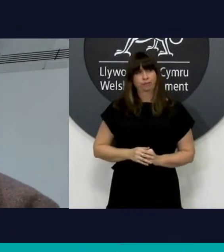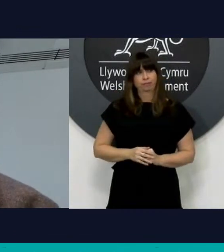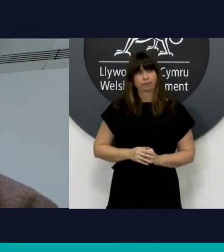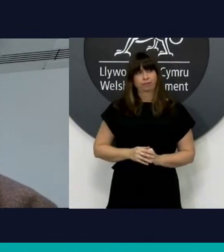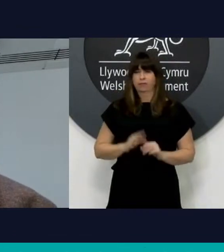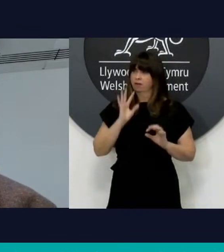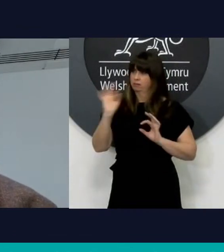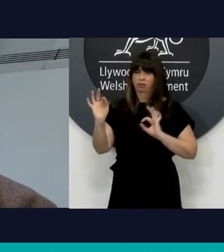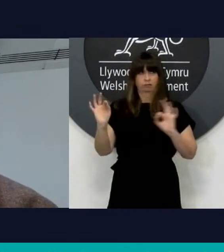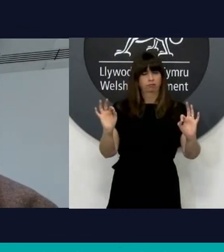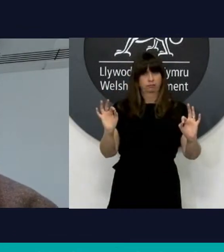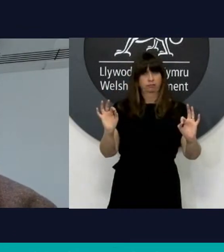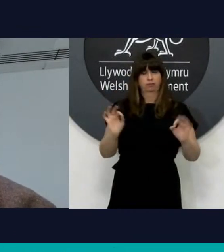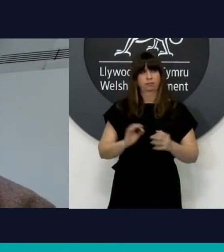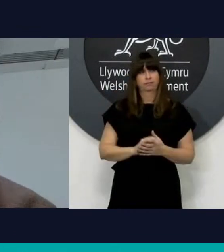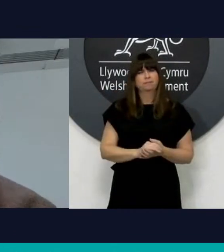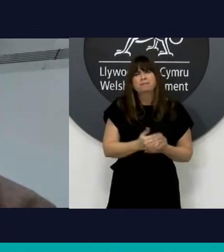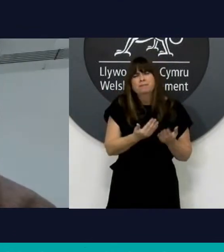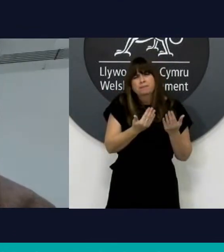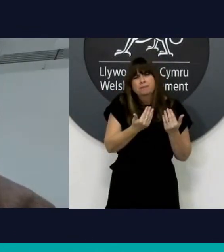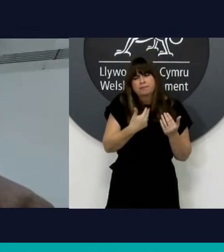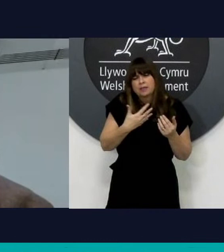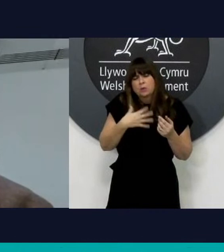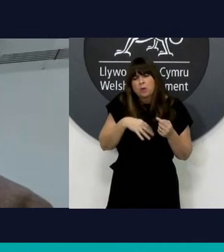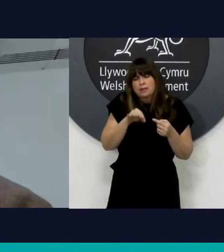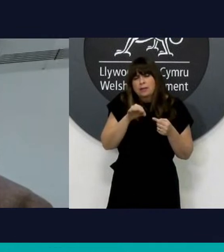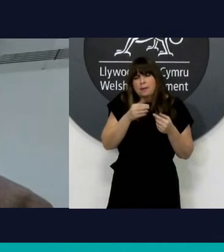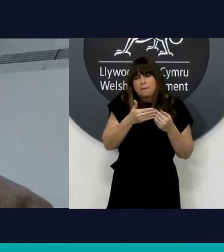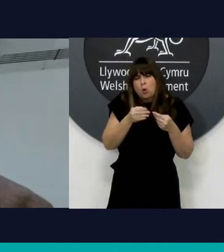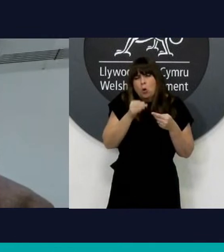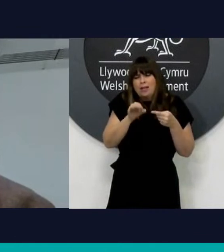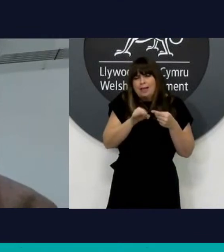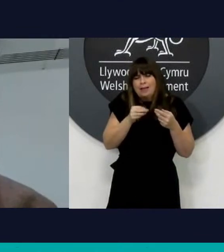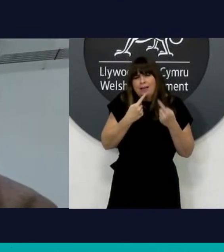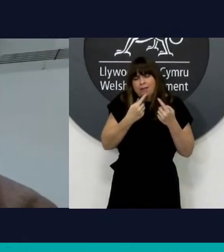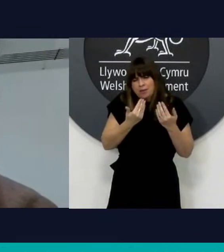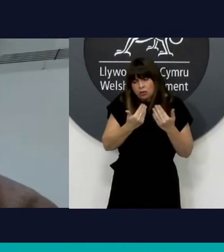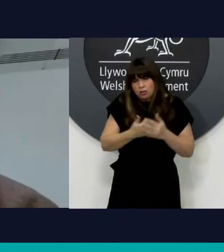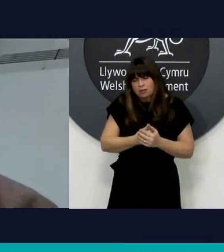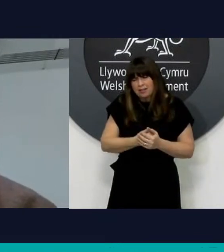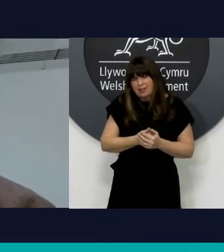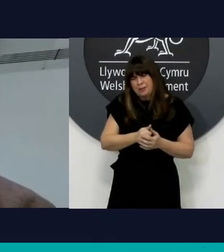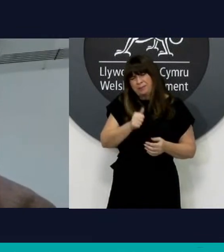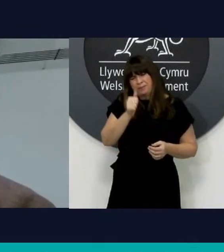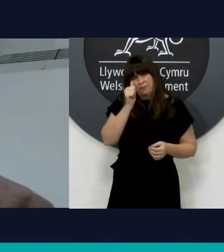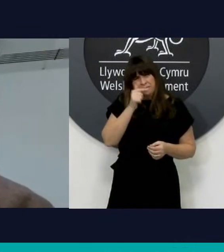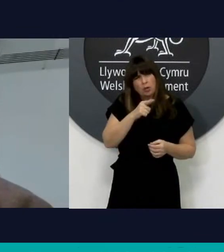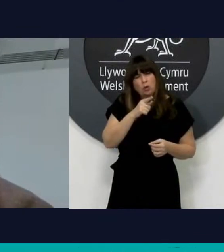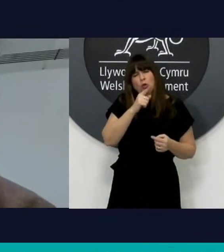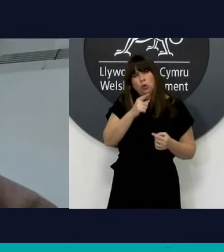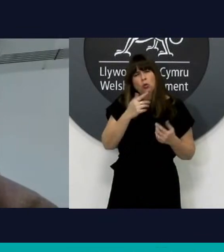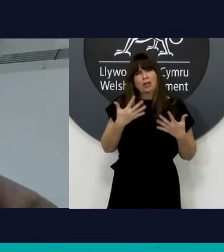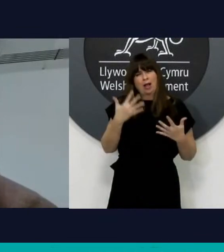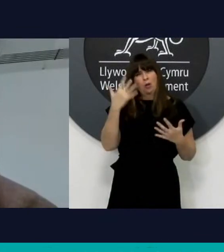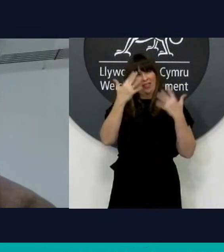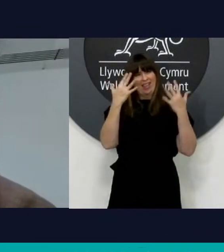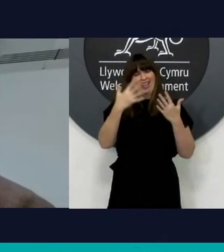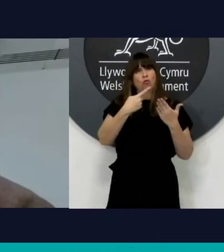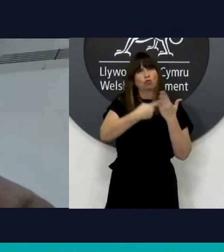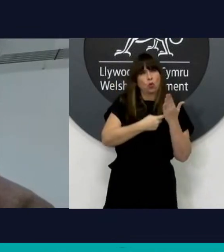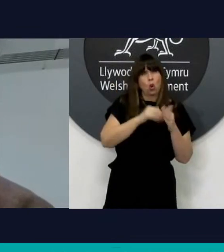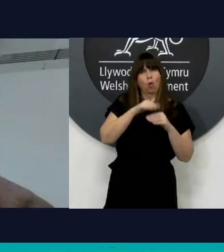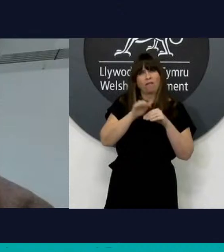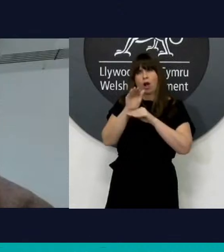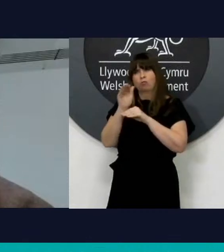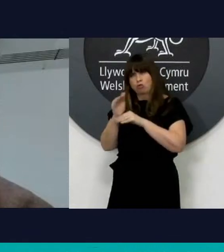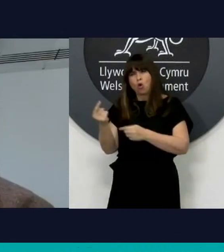to nail down more of what you were saying in response to Owain, which is amongst the things that you're considering, the measures that you're considering,